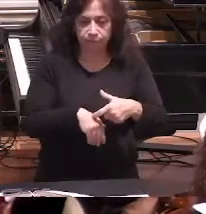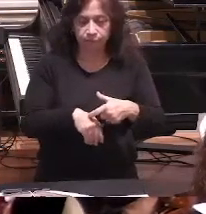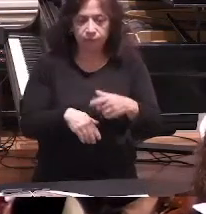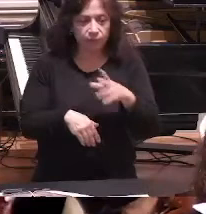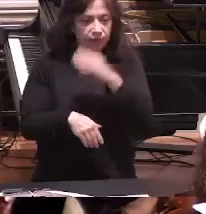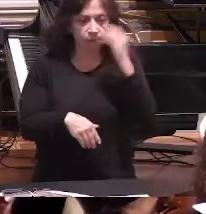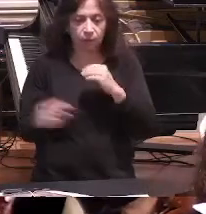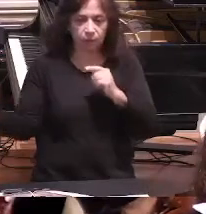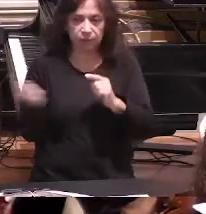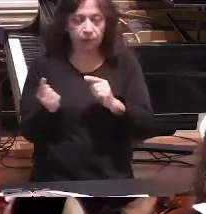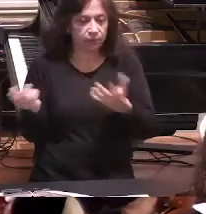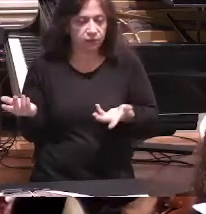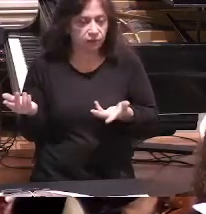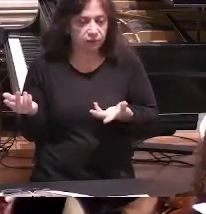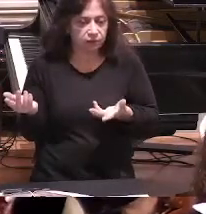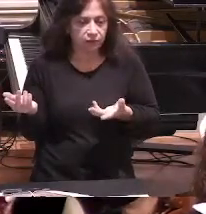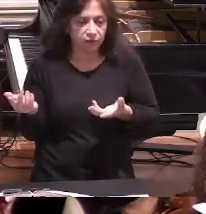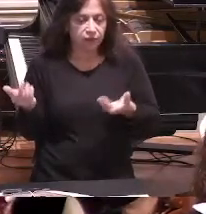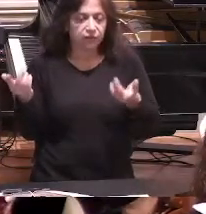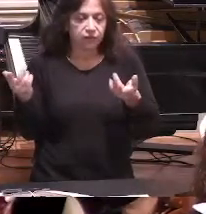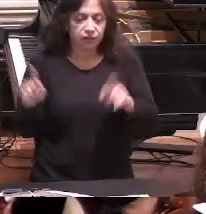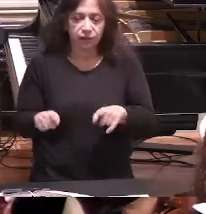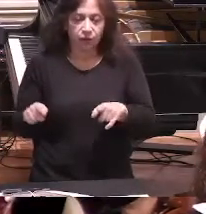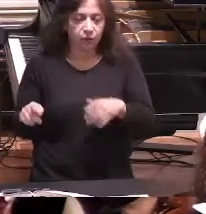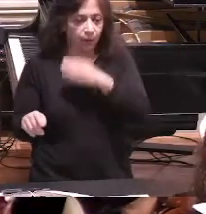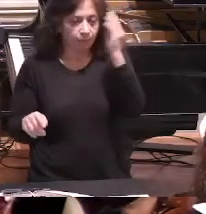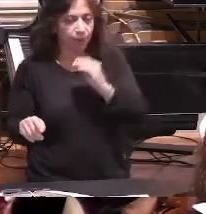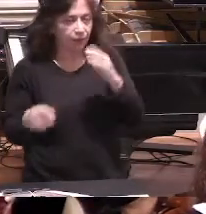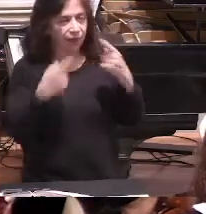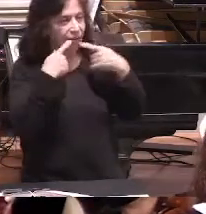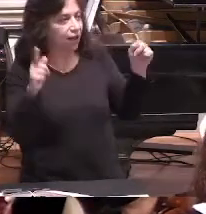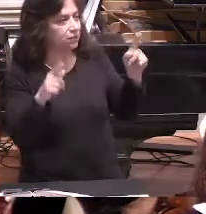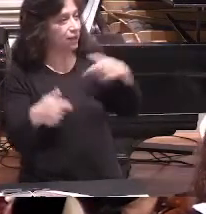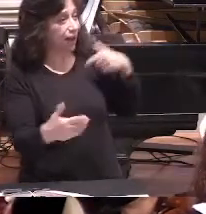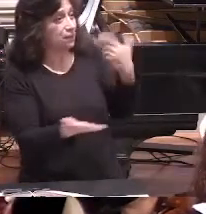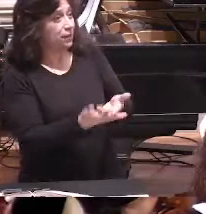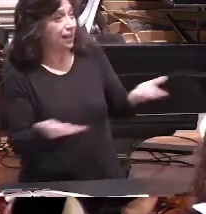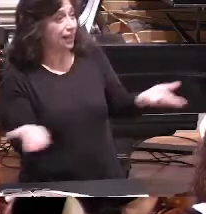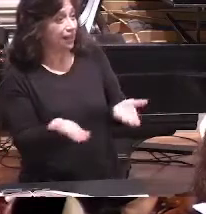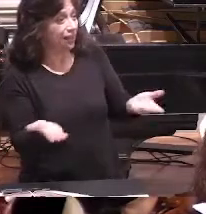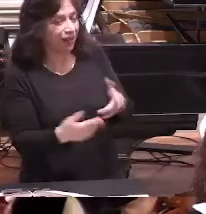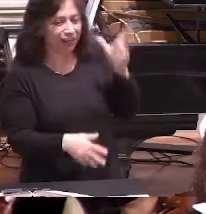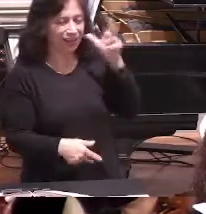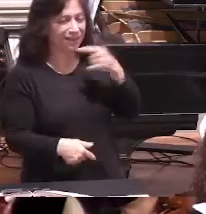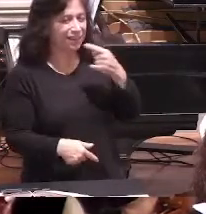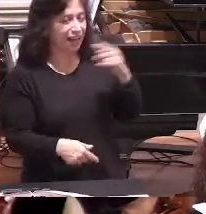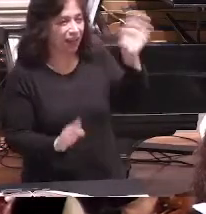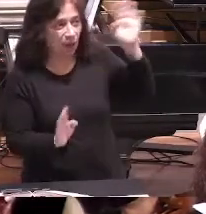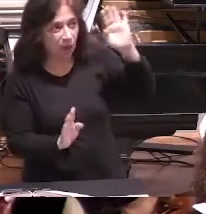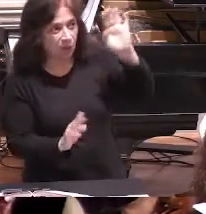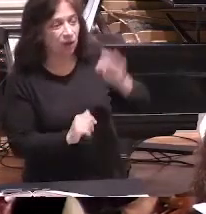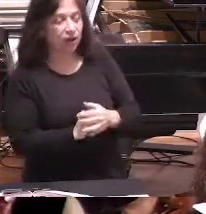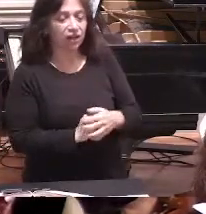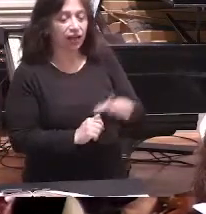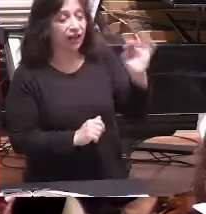was coming. And Mary announces she's arrived. I hear her saying, calling